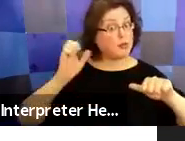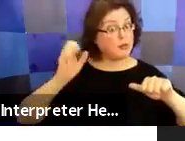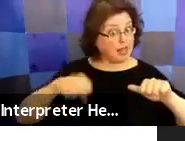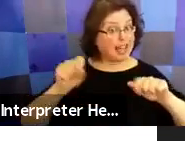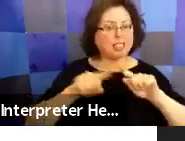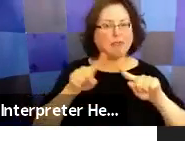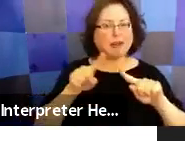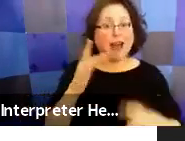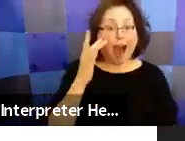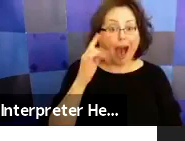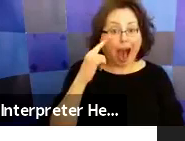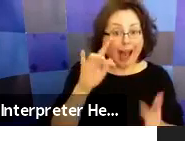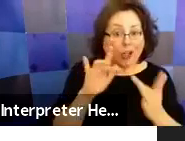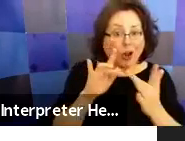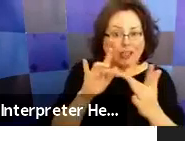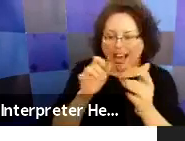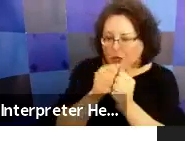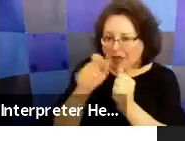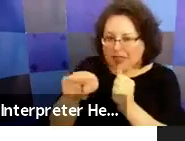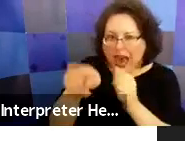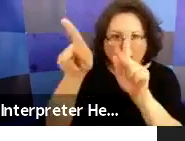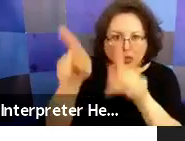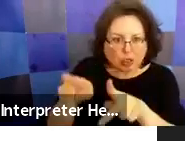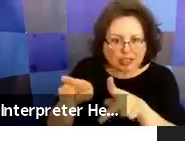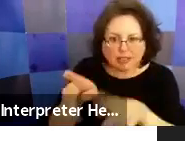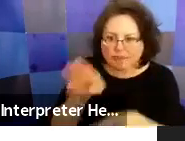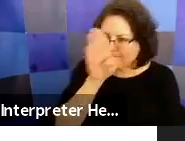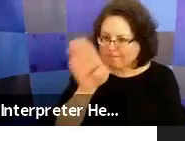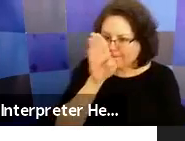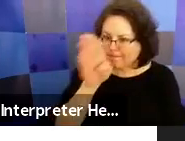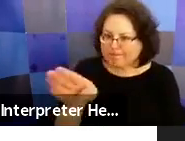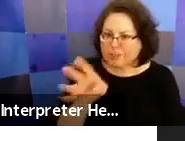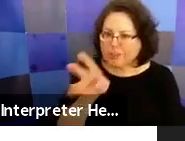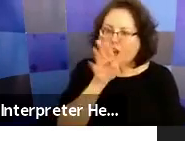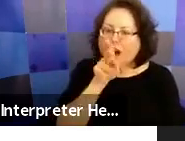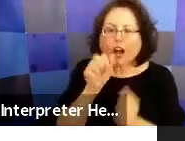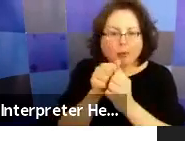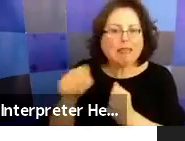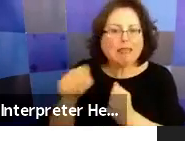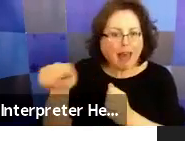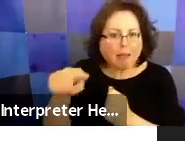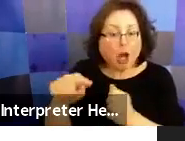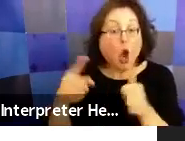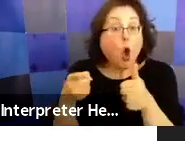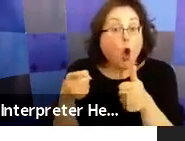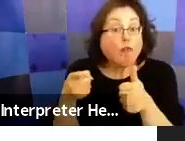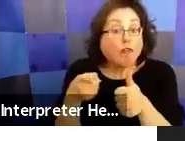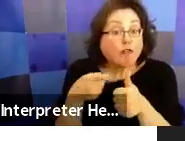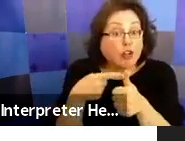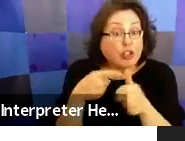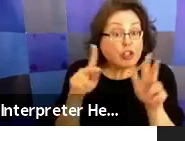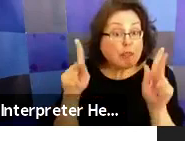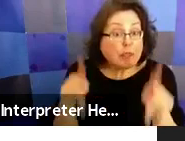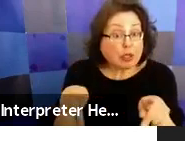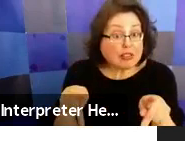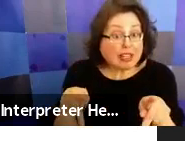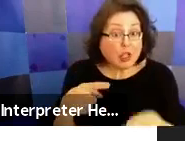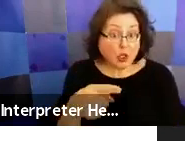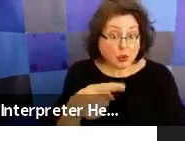eye contact with the subject. You want to speak directly to the subject. You want to speak in the first person, right? That means you